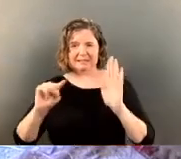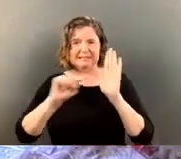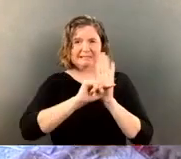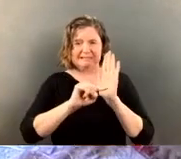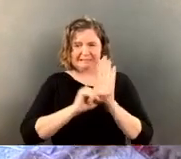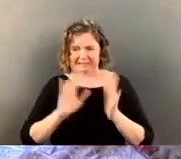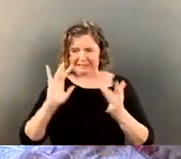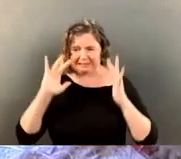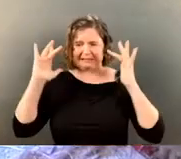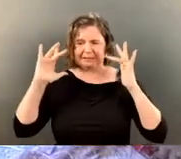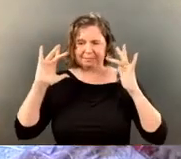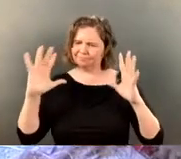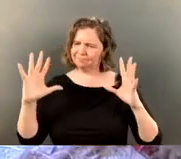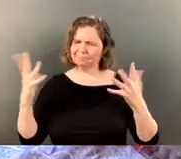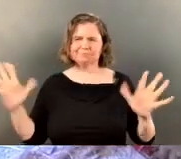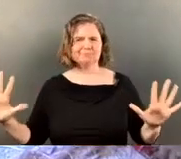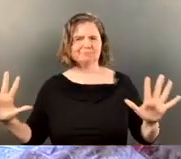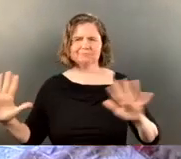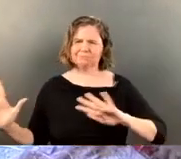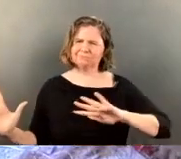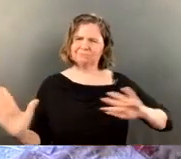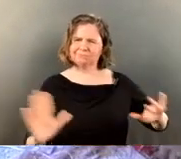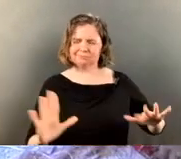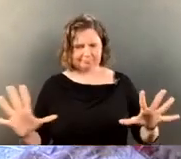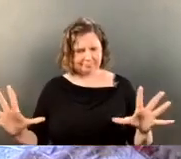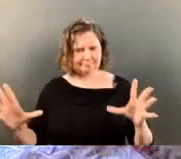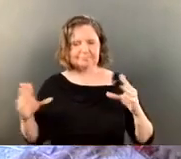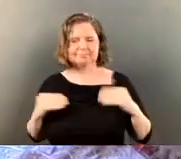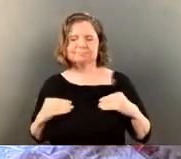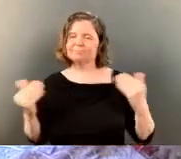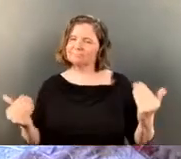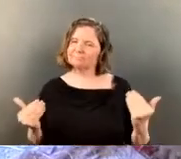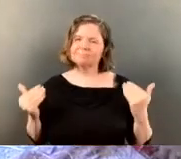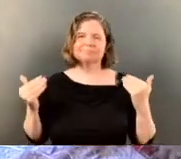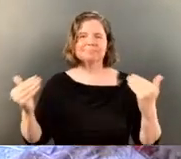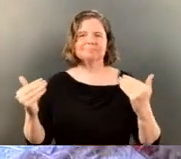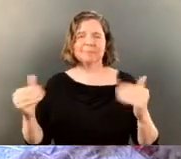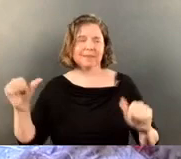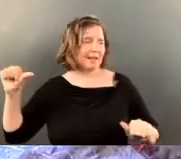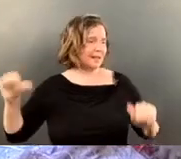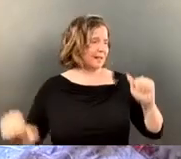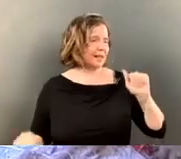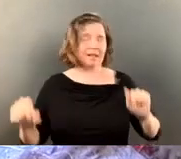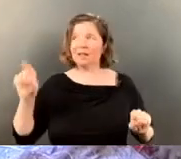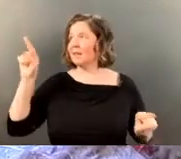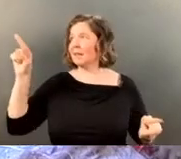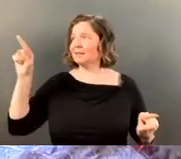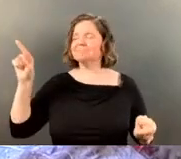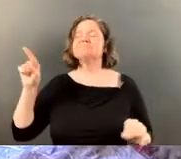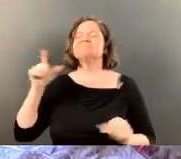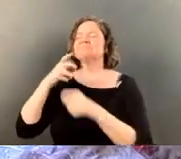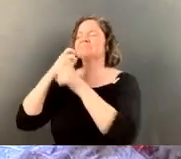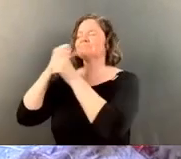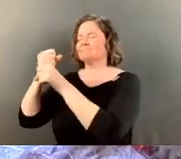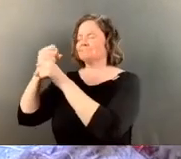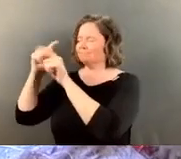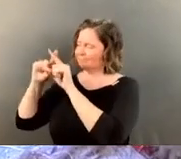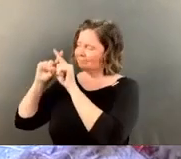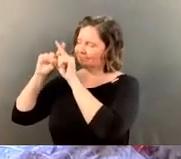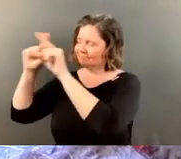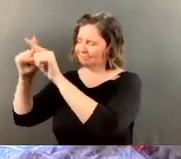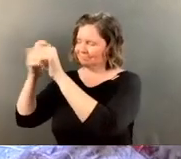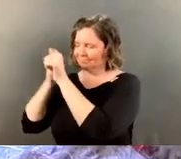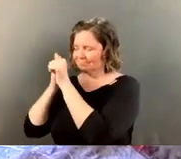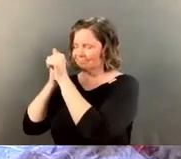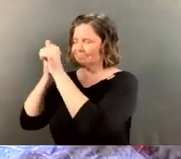to leave my past behind. I won't be shaken. I